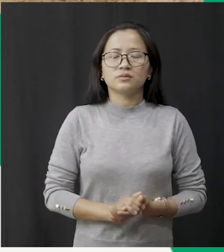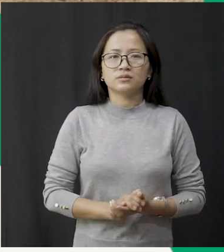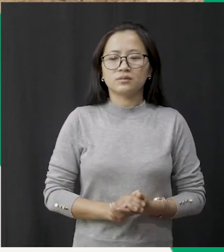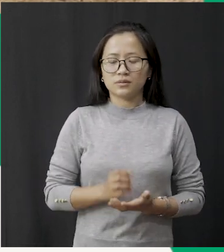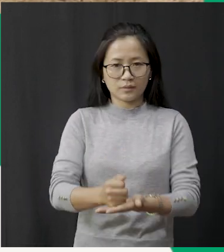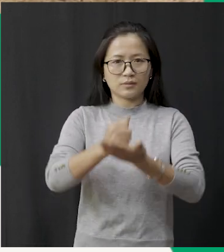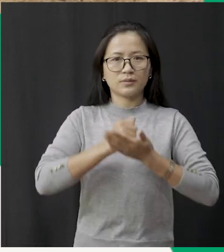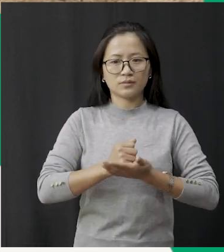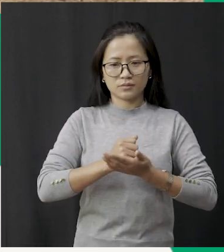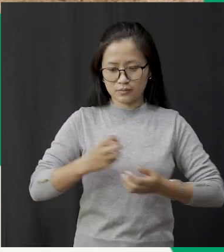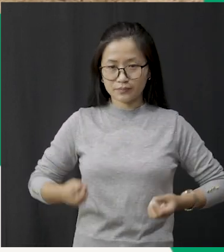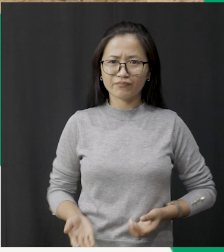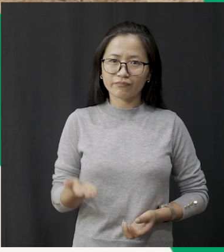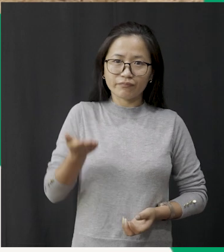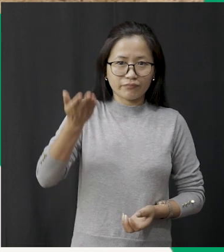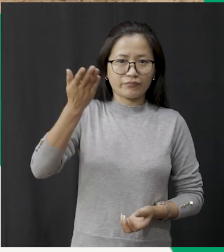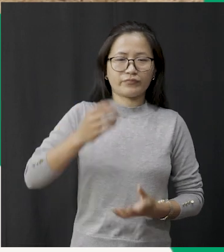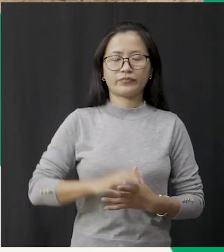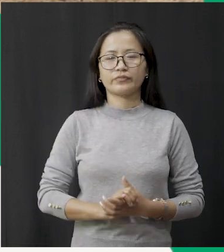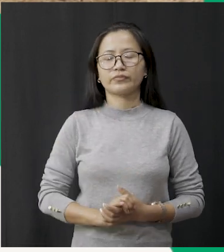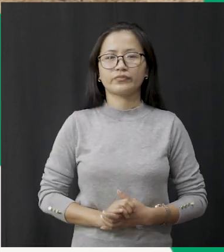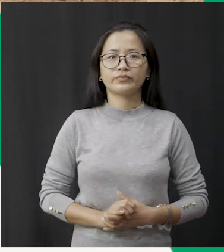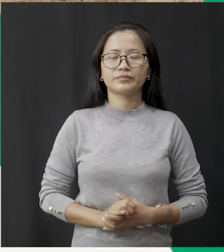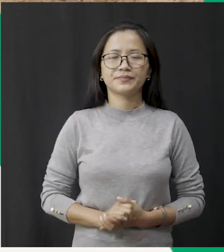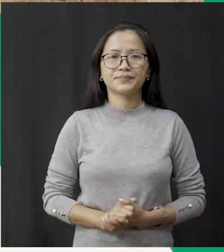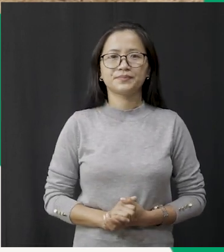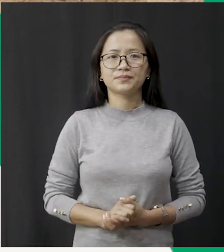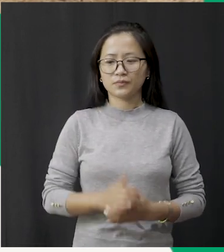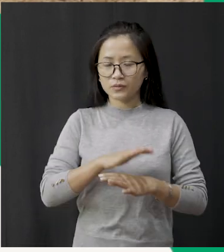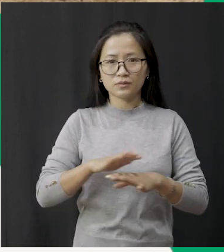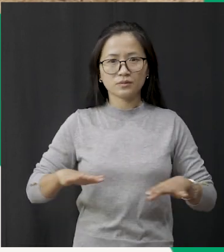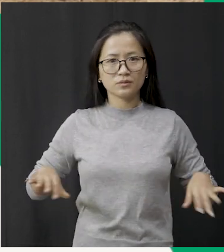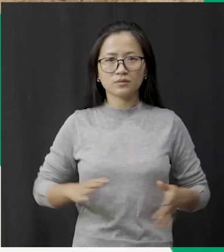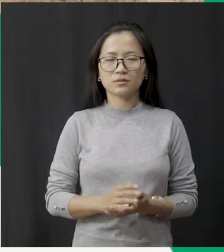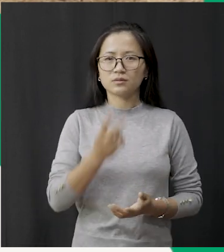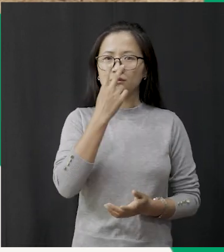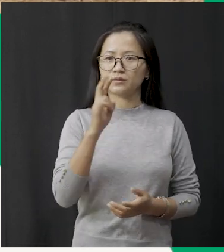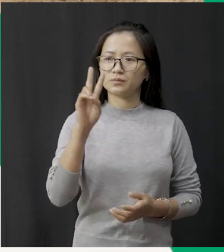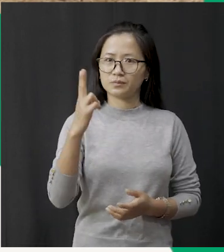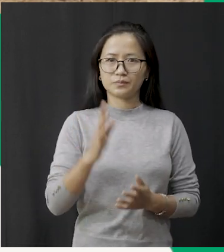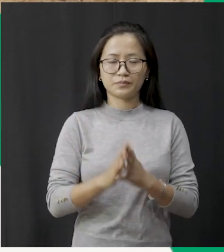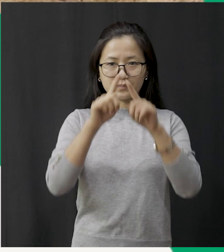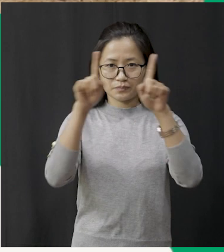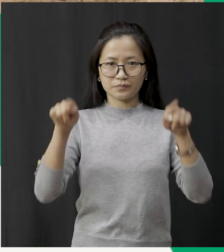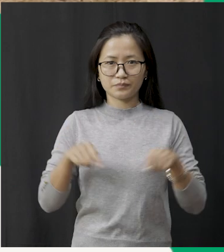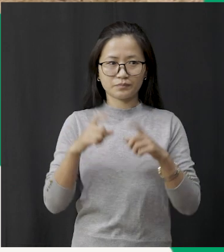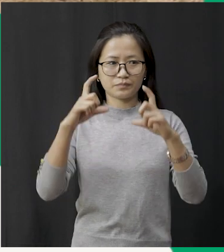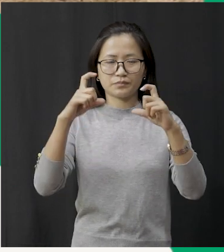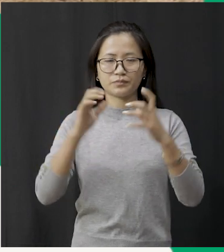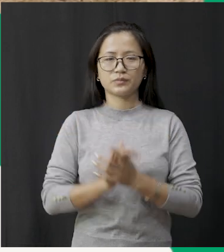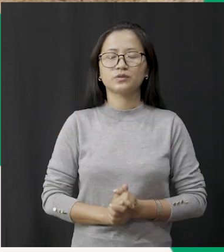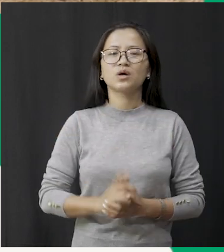it helps us to grow. Okay? So students, we can see two pictures here. Here, one of your friend